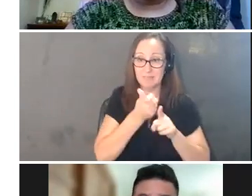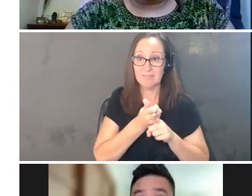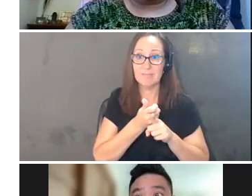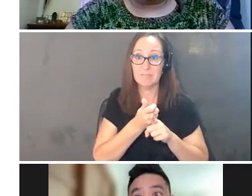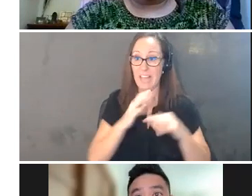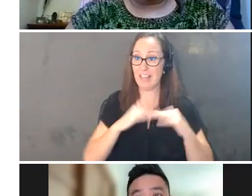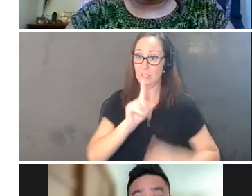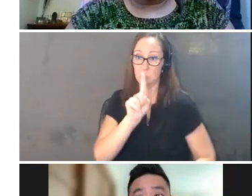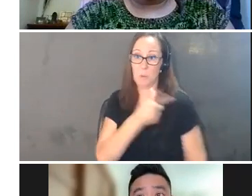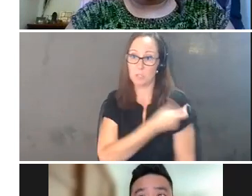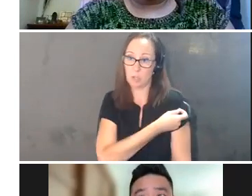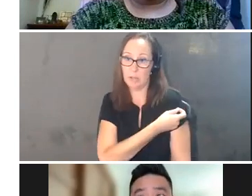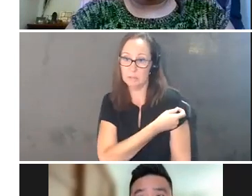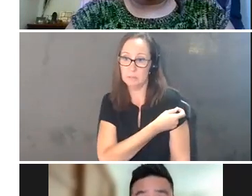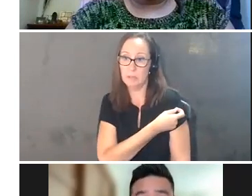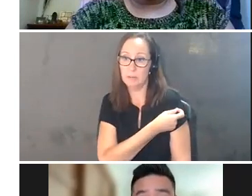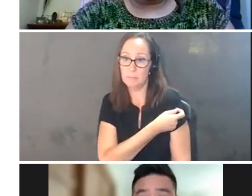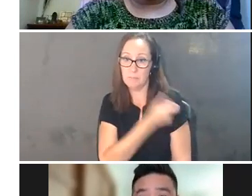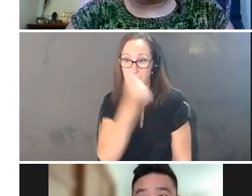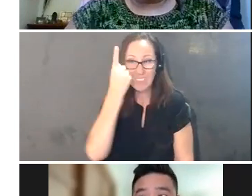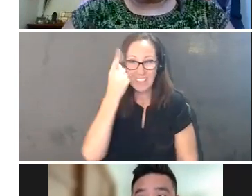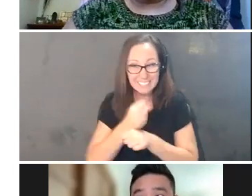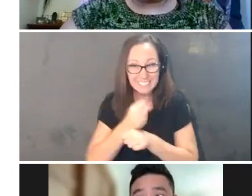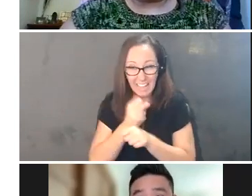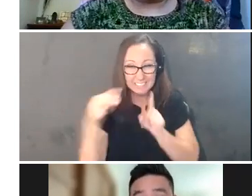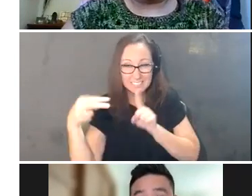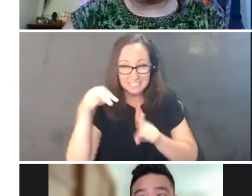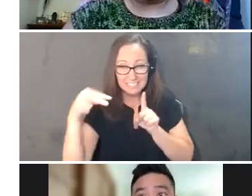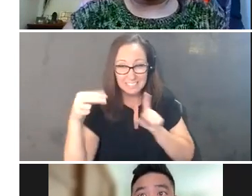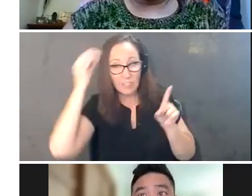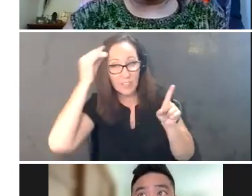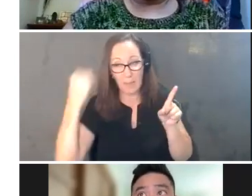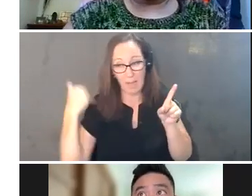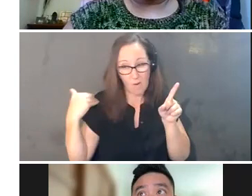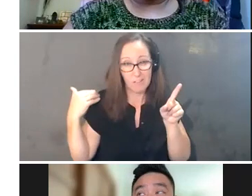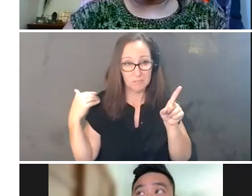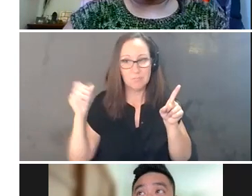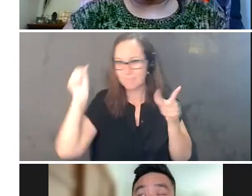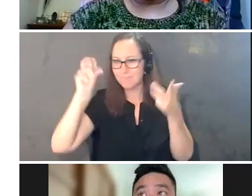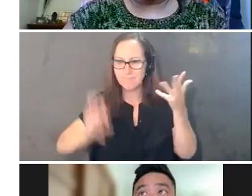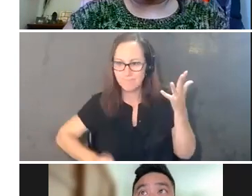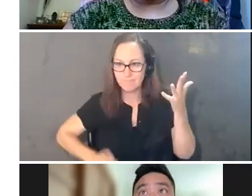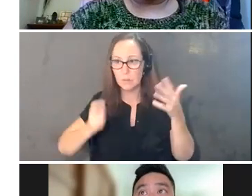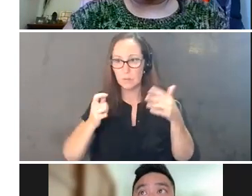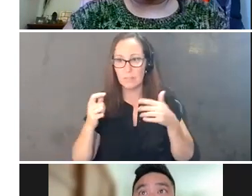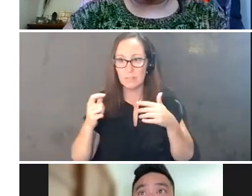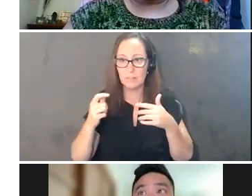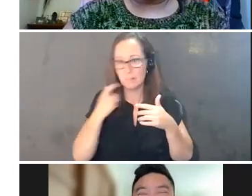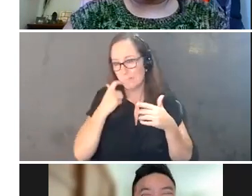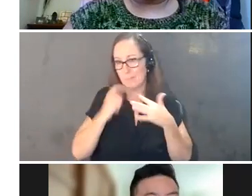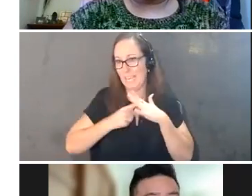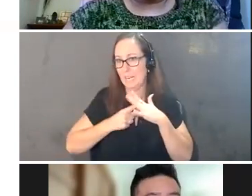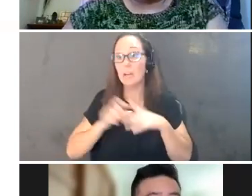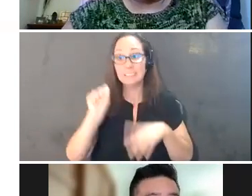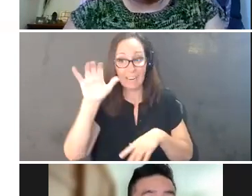at least one shot. And another way to think about the statistics that we saw earlier in Sacramento is more